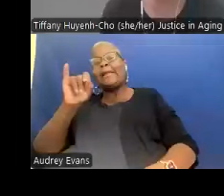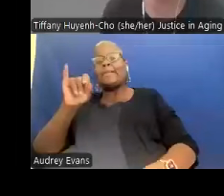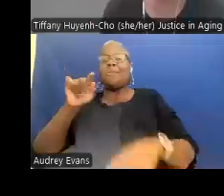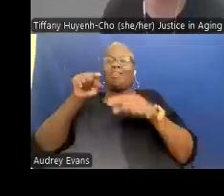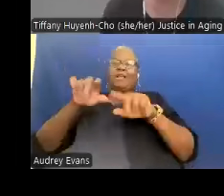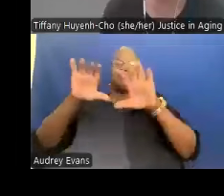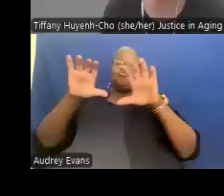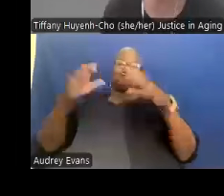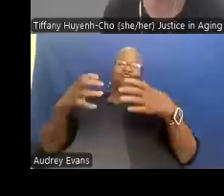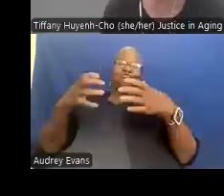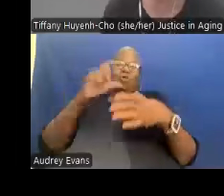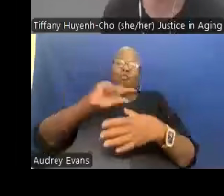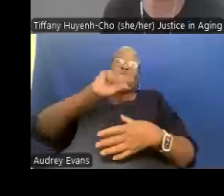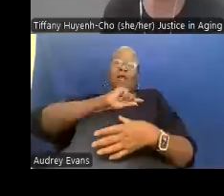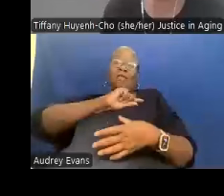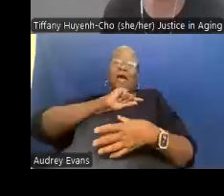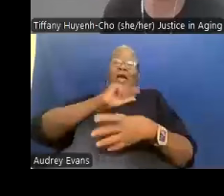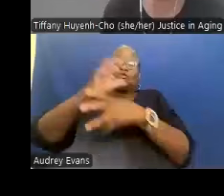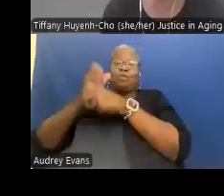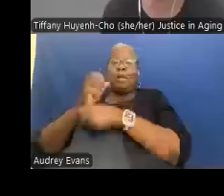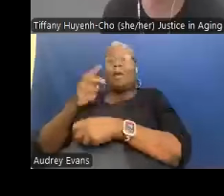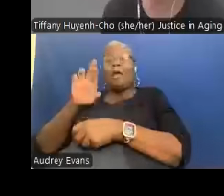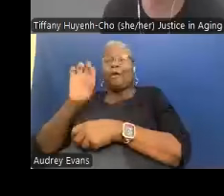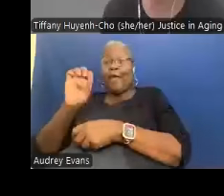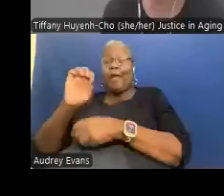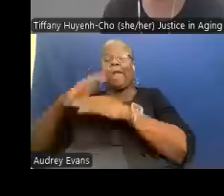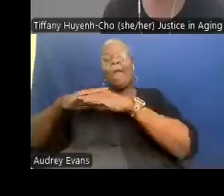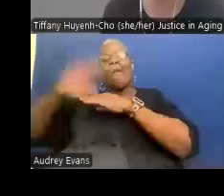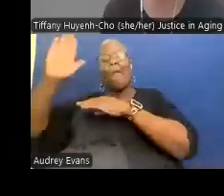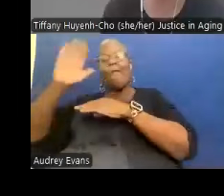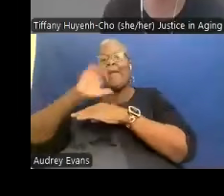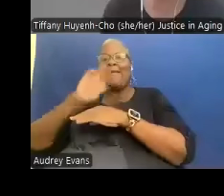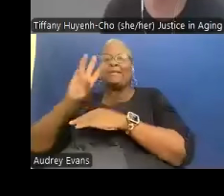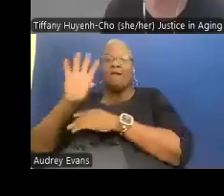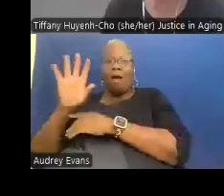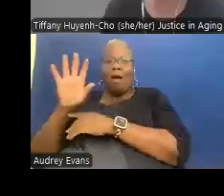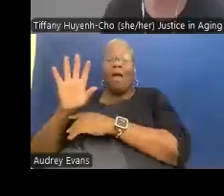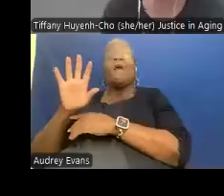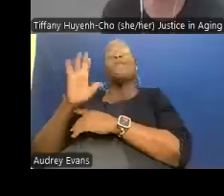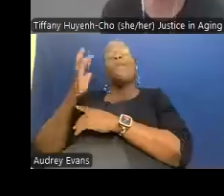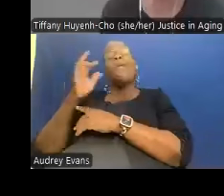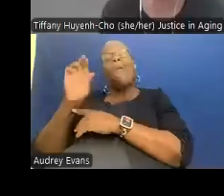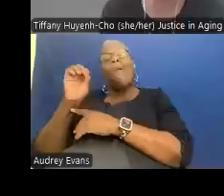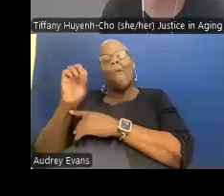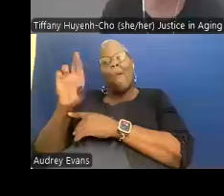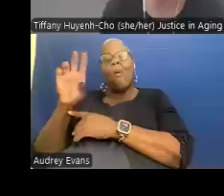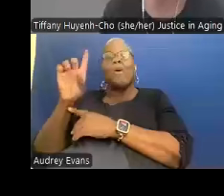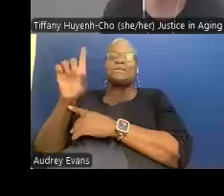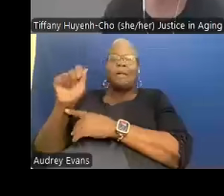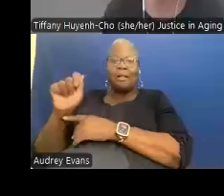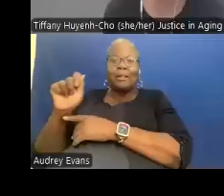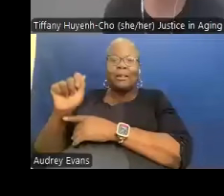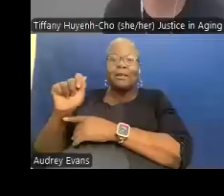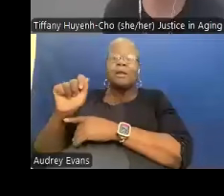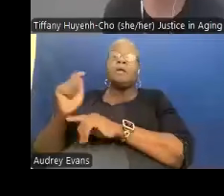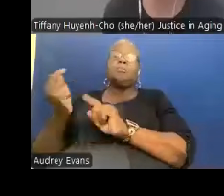they qualify for Medicare because they're over 65 or because of a disability, and they qualify for